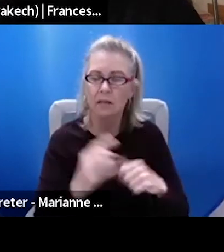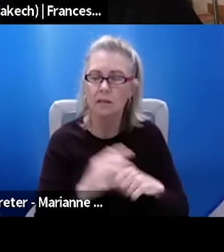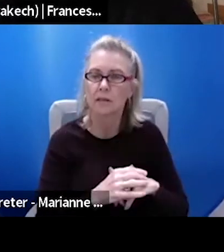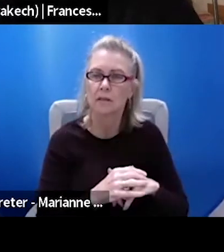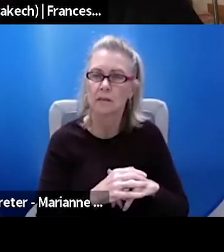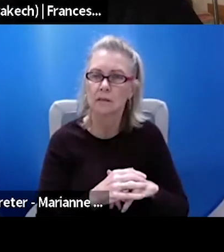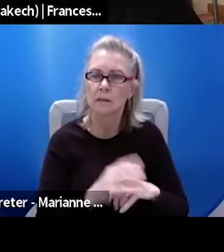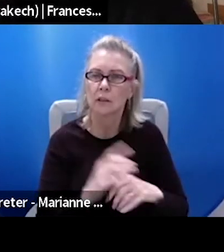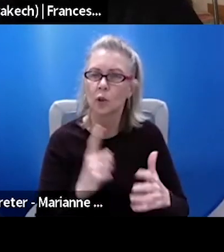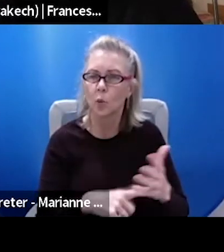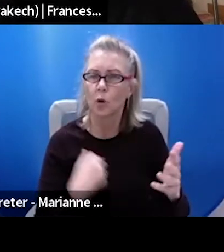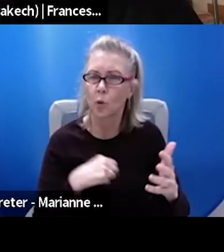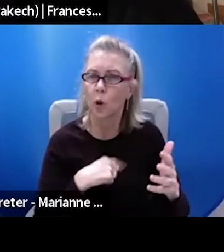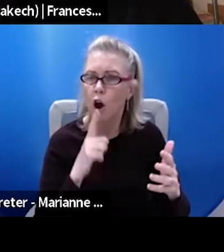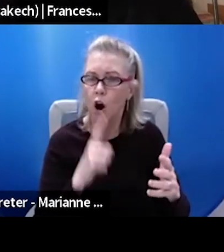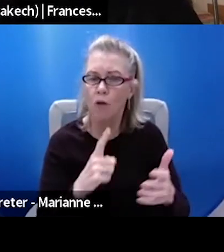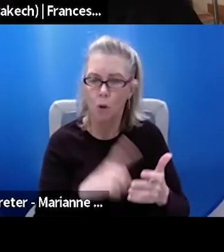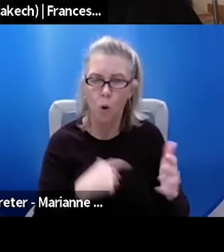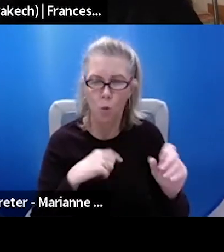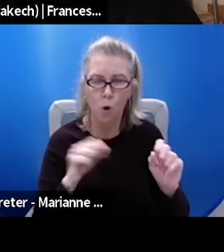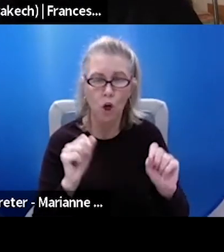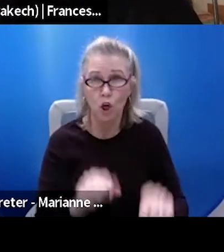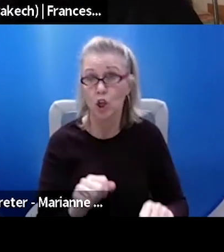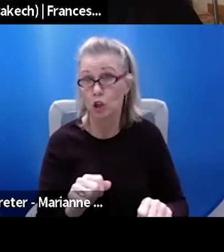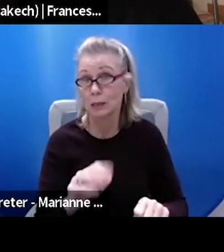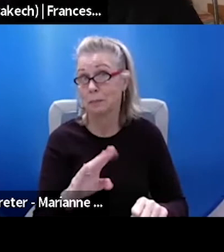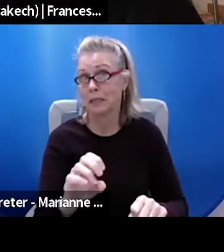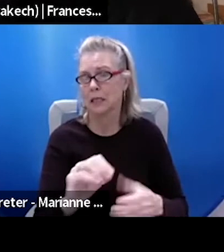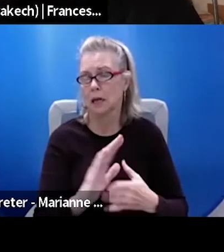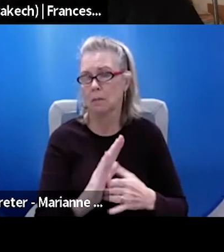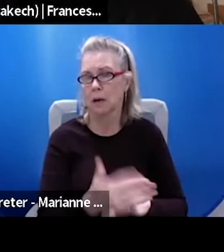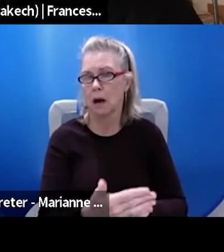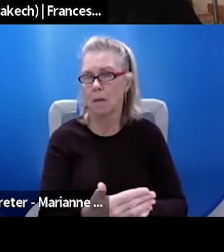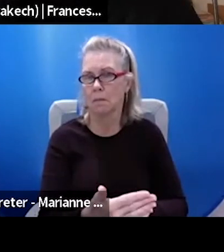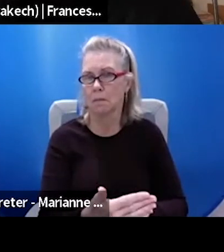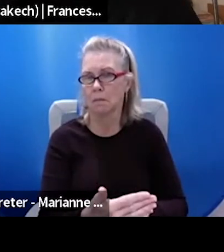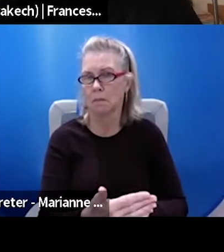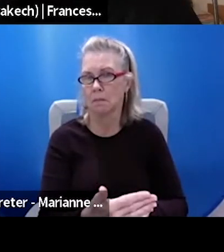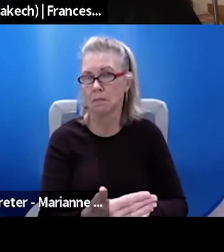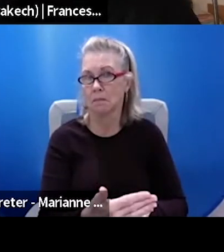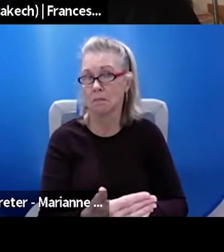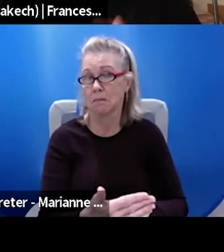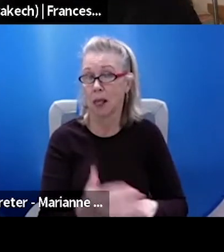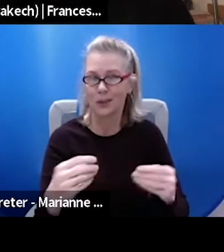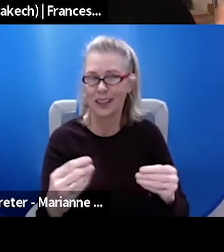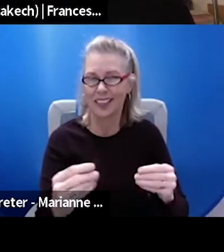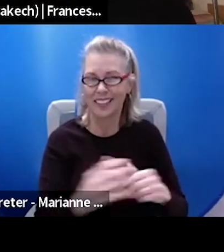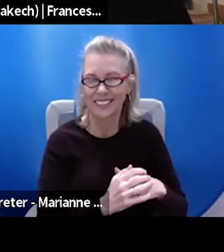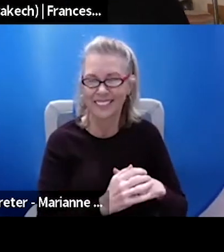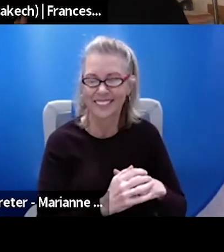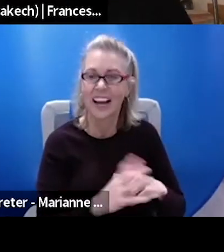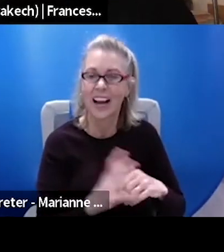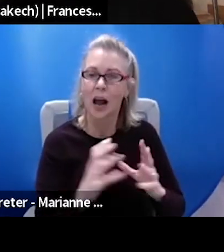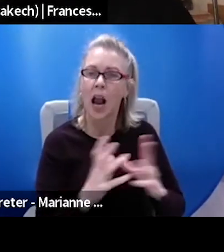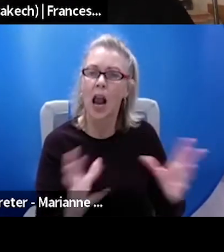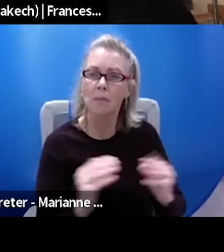what we are and what we could be and become, very loosely, and a lot more, because